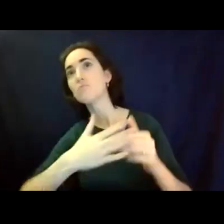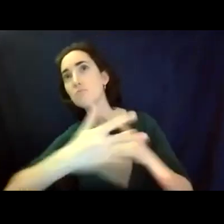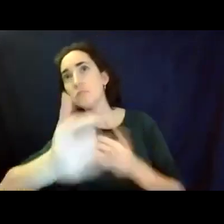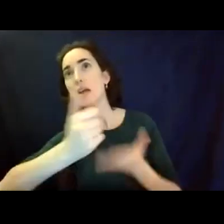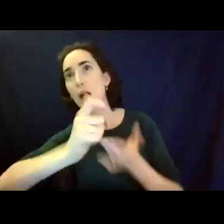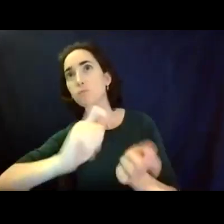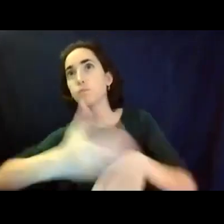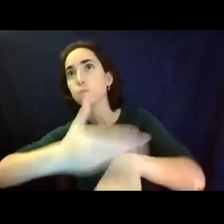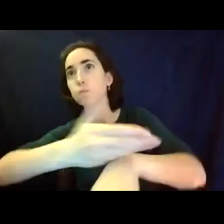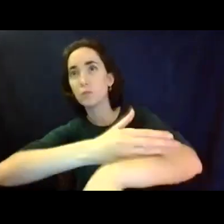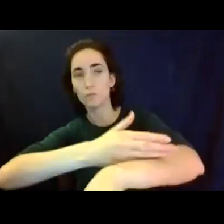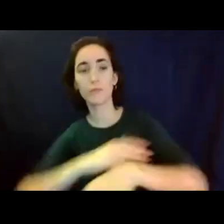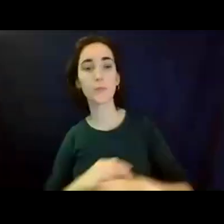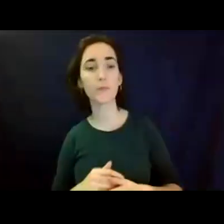forward.